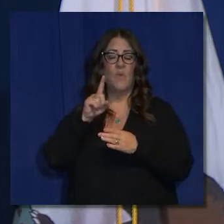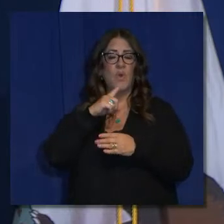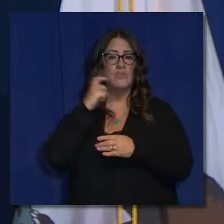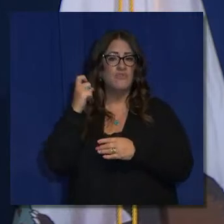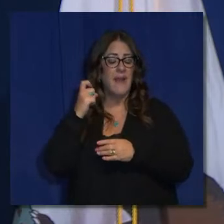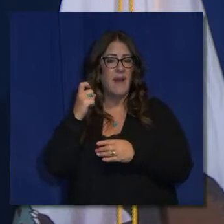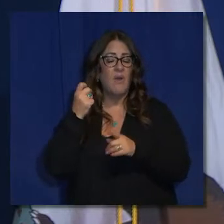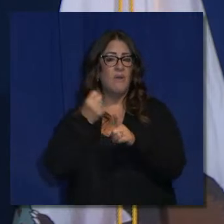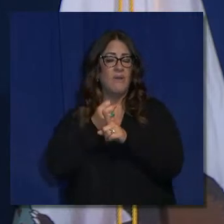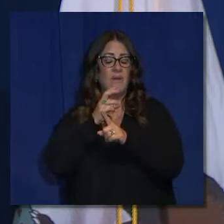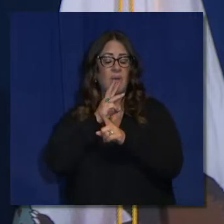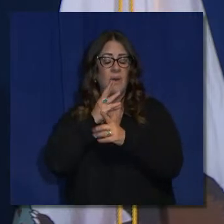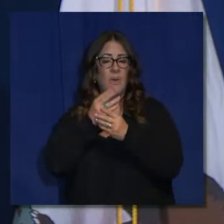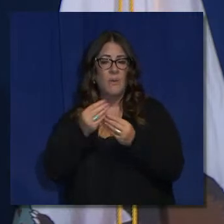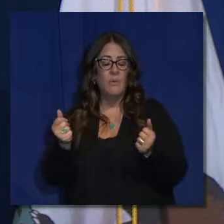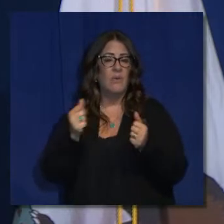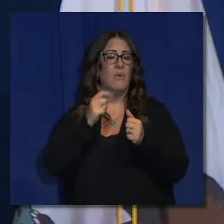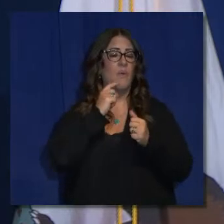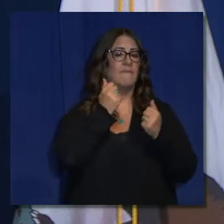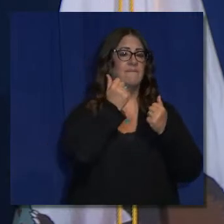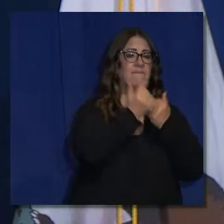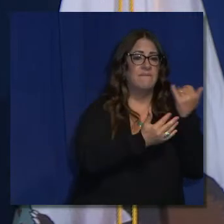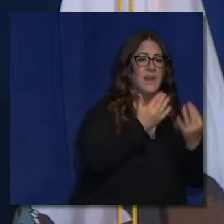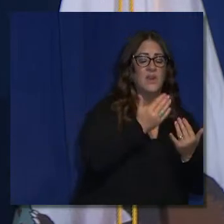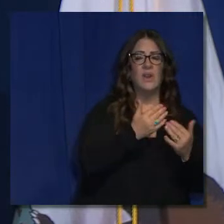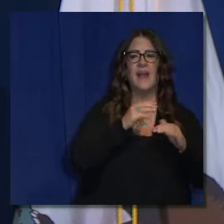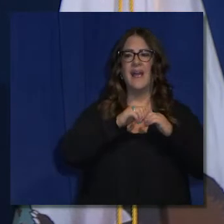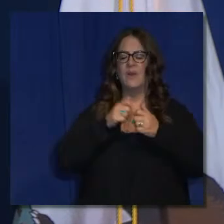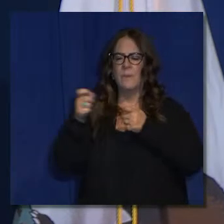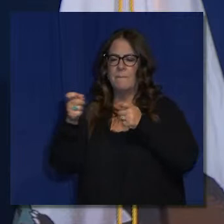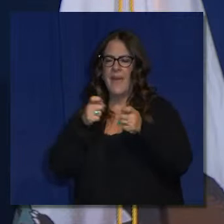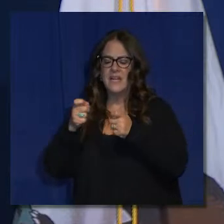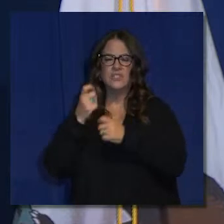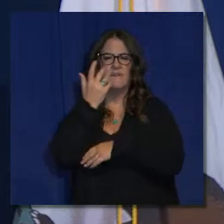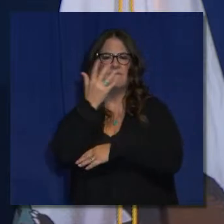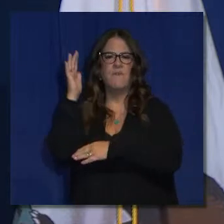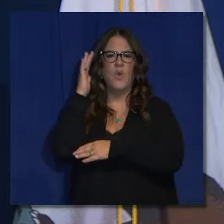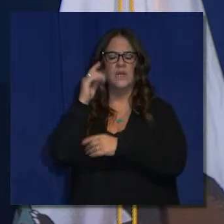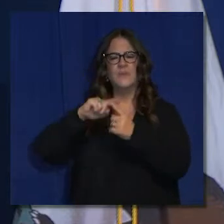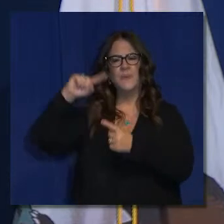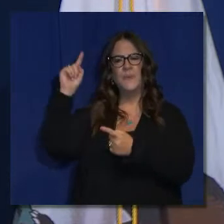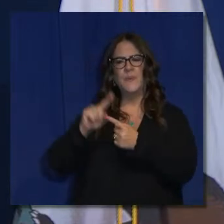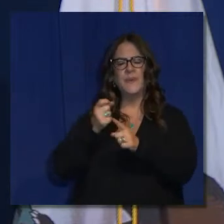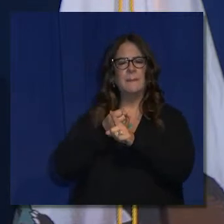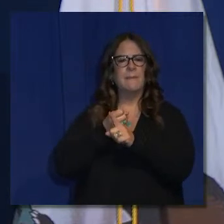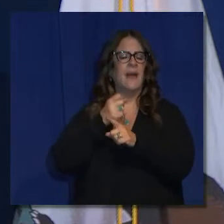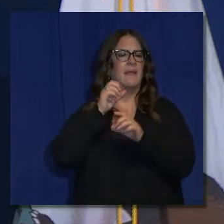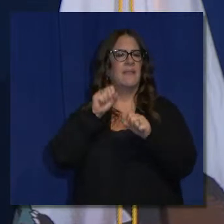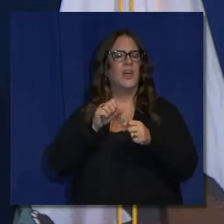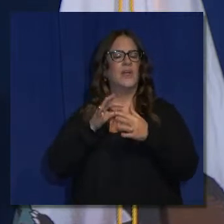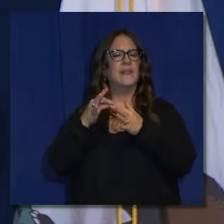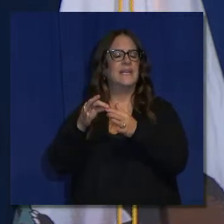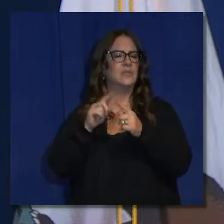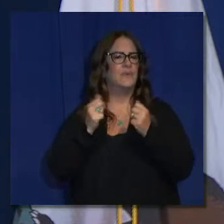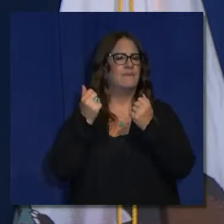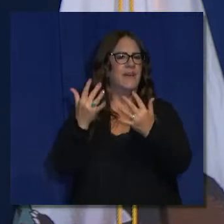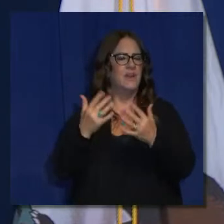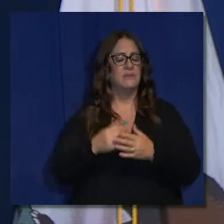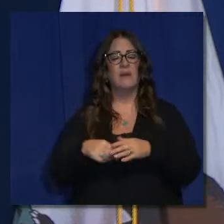where CEQA is abused as well in terms of our forest management work, to issues, of course, related to